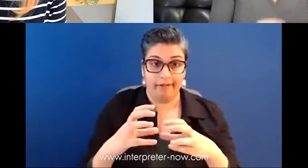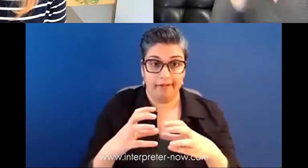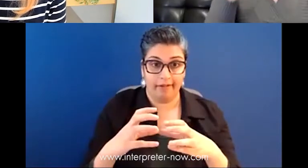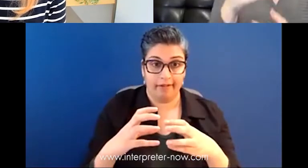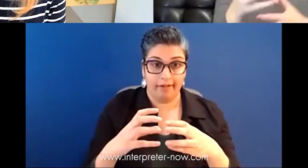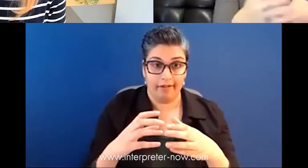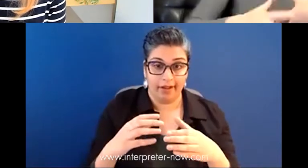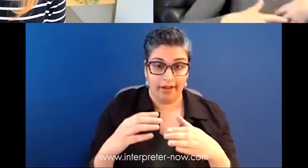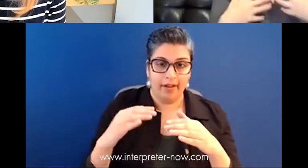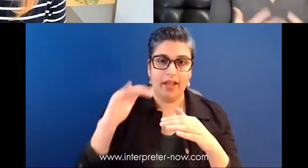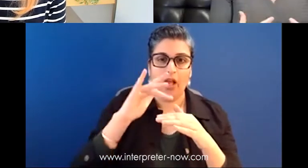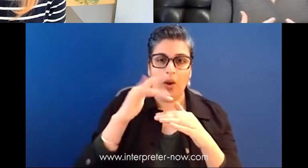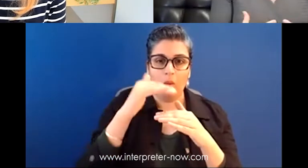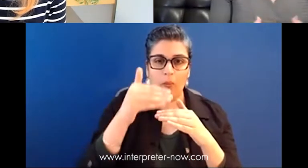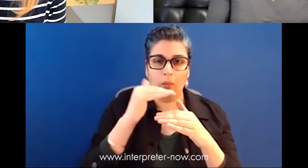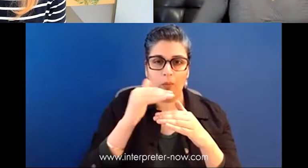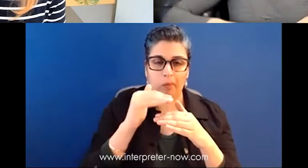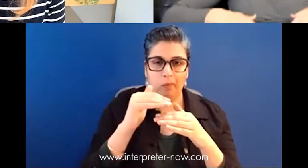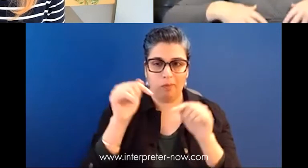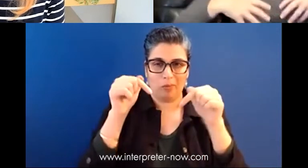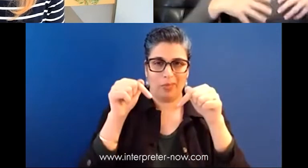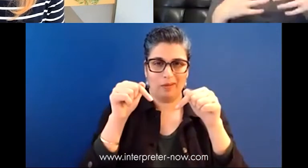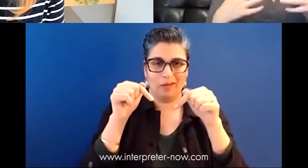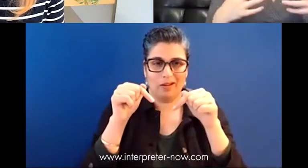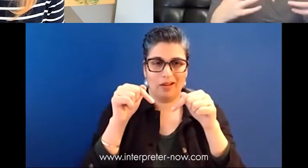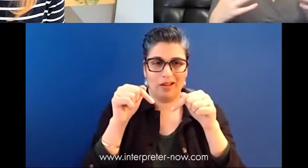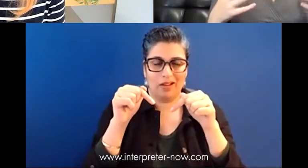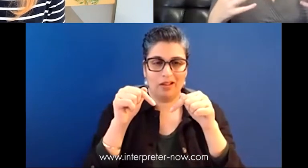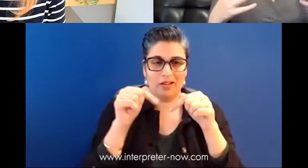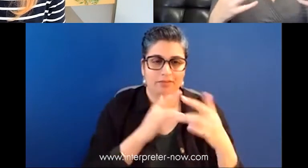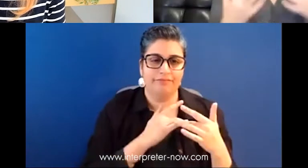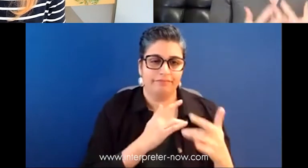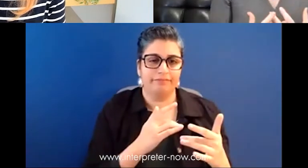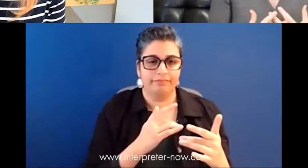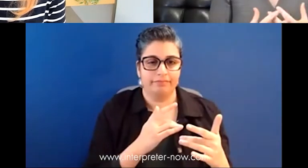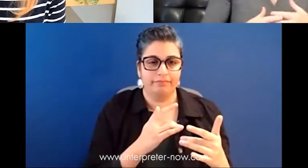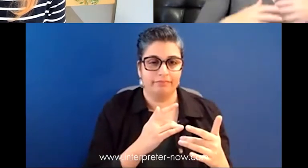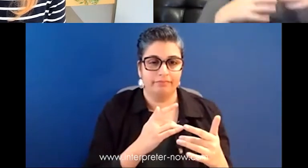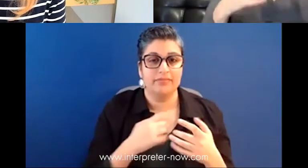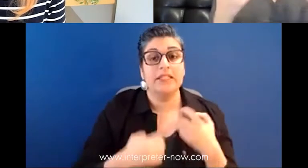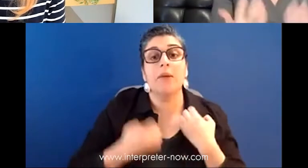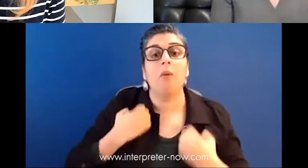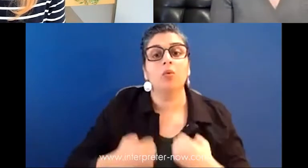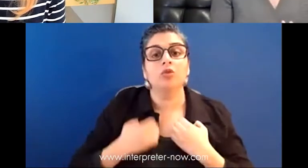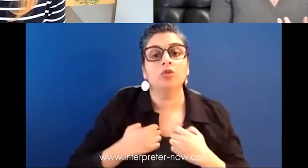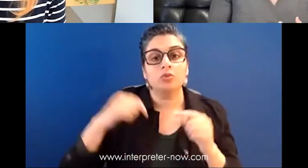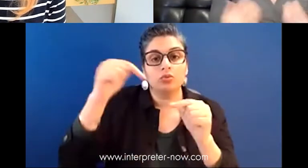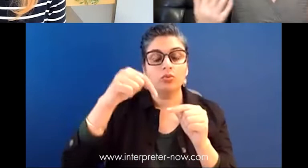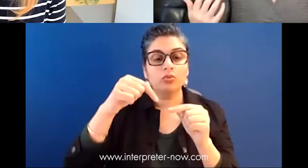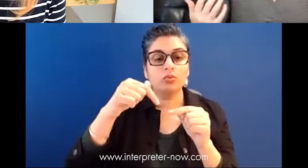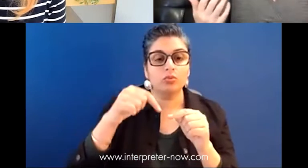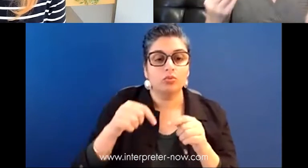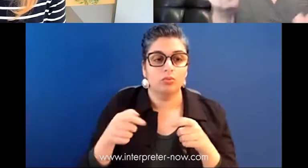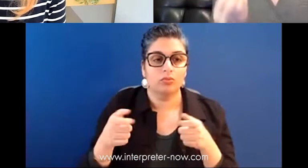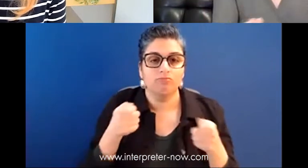prefrontal cortex, which is a lot of where our sense of our emotional selves are and our executive